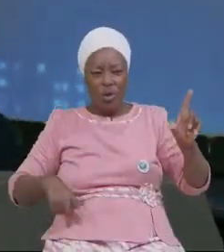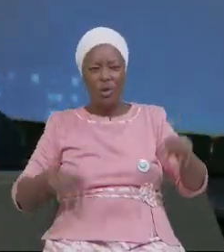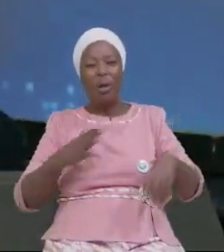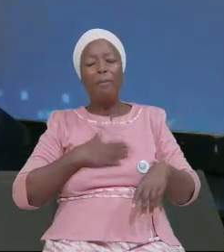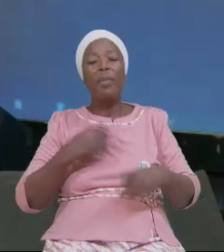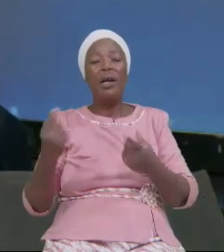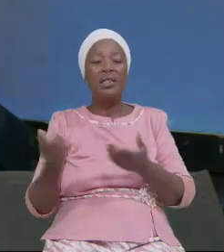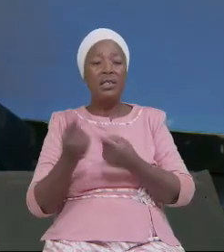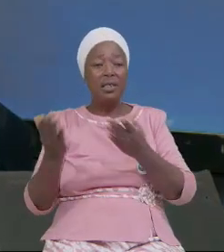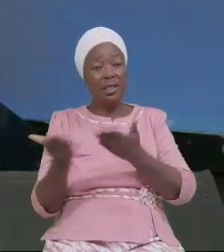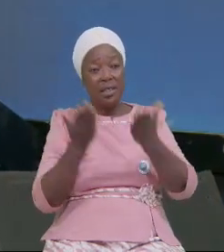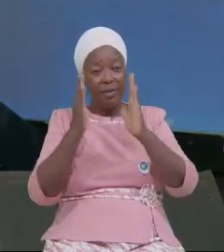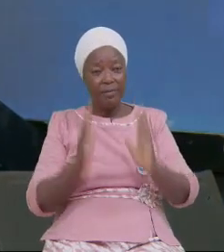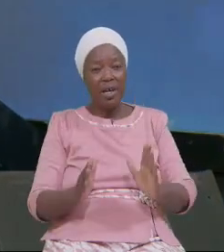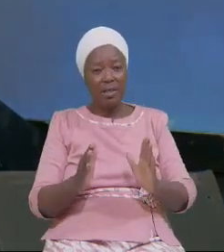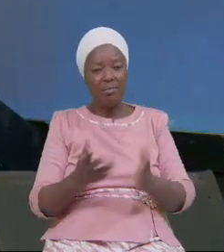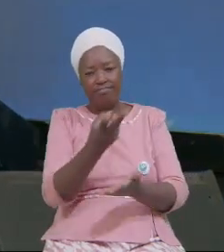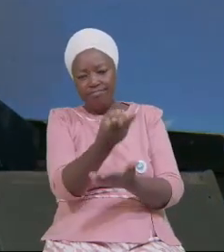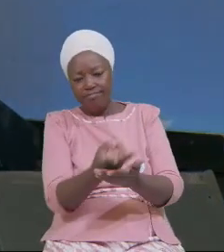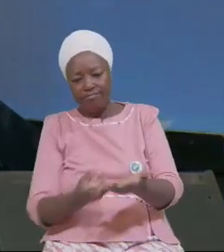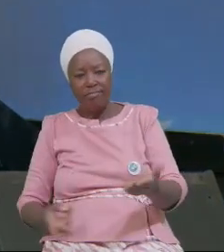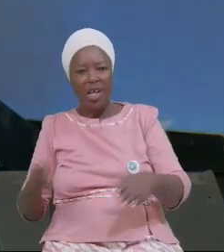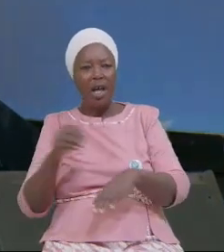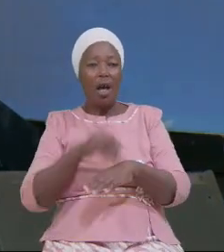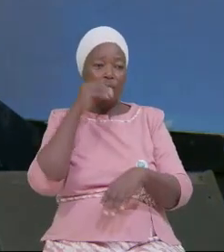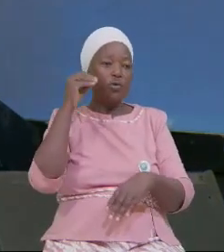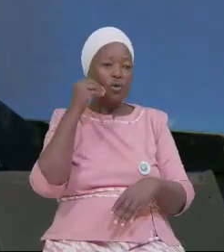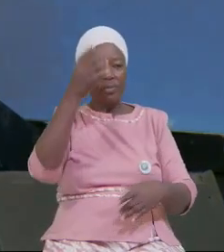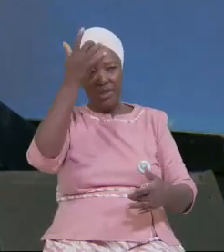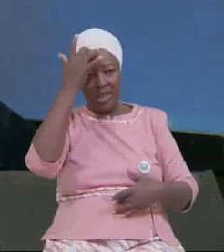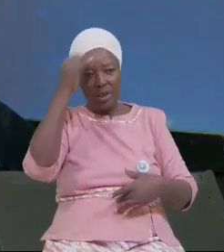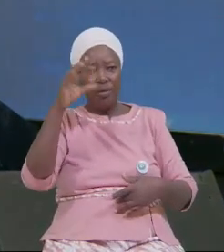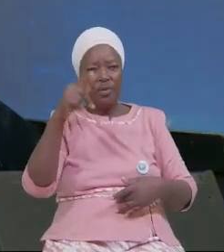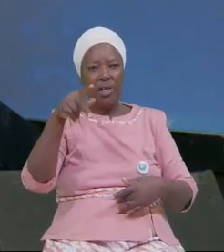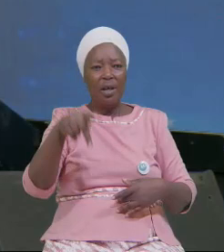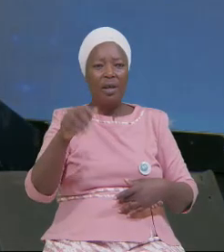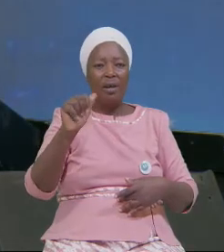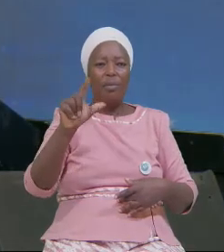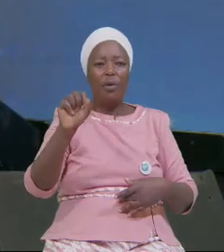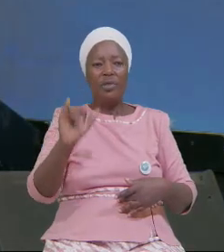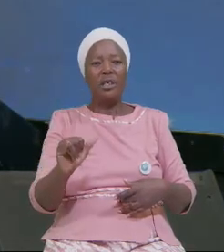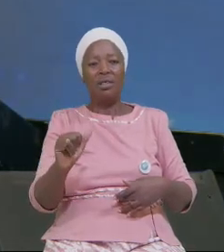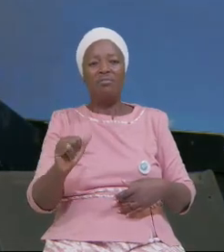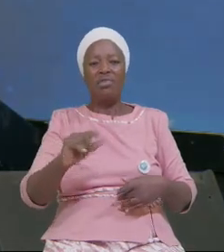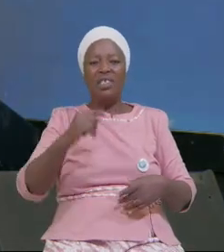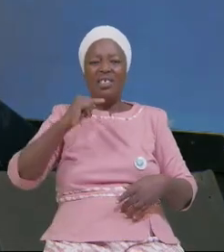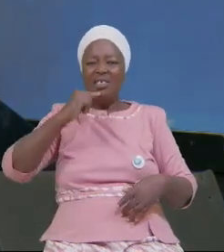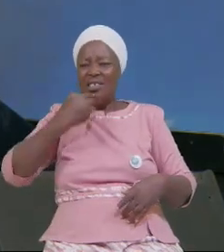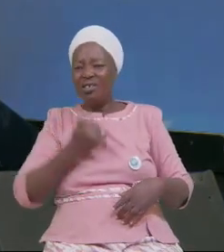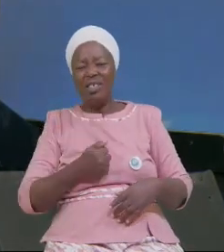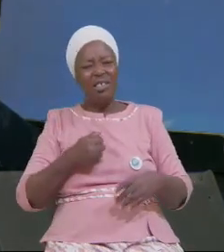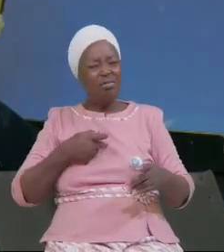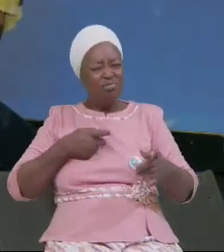servant lies at home sick of the palsy, grievously tormented. In